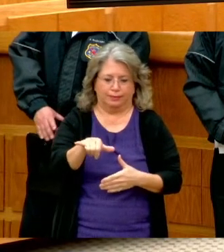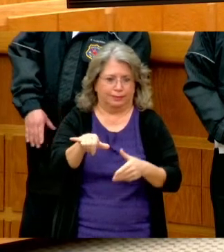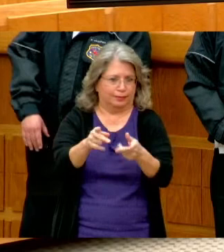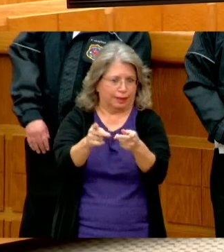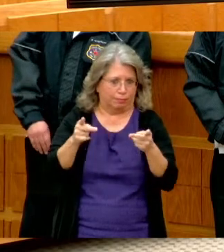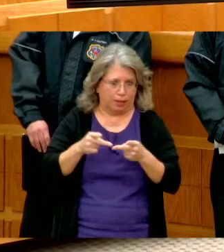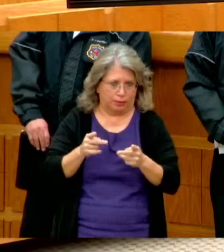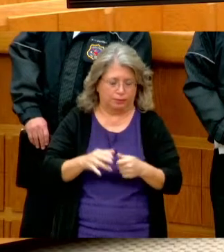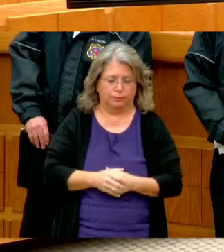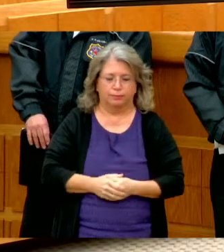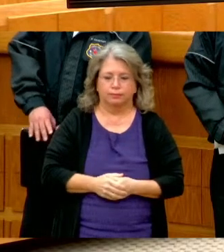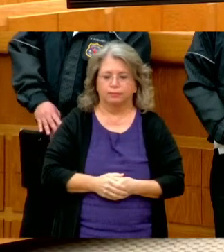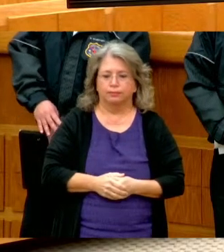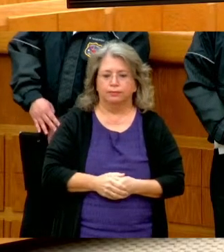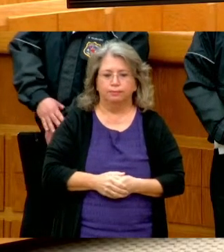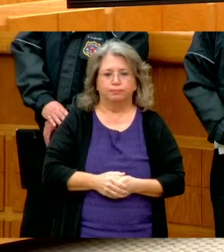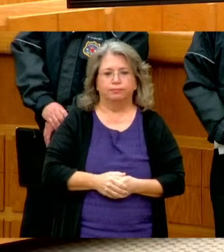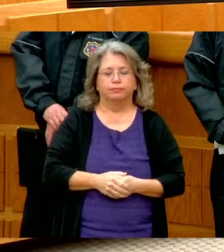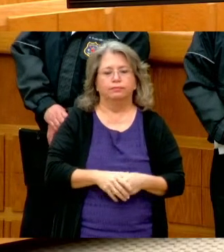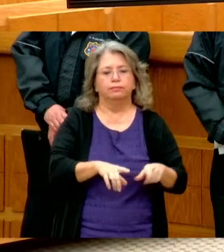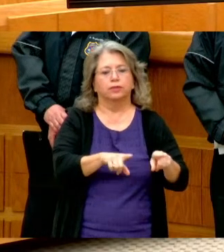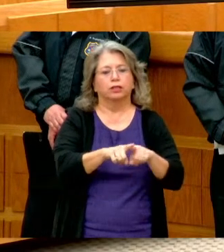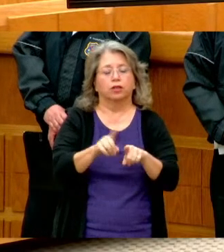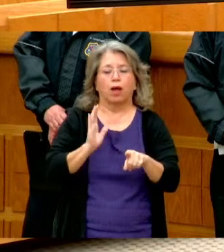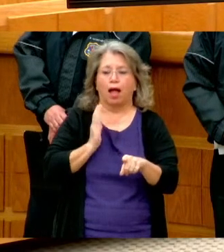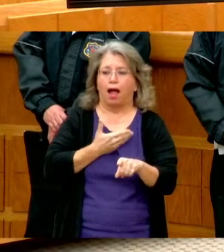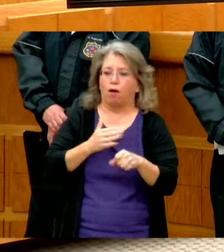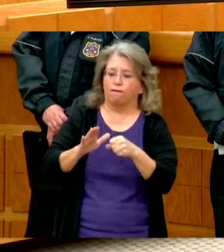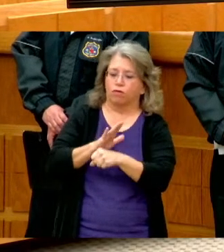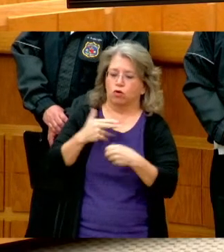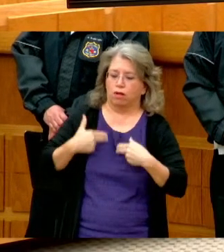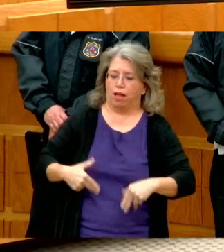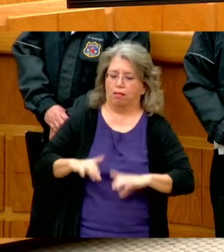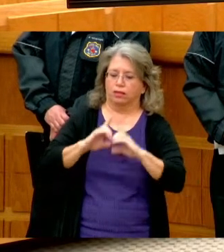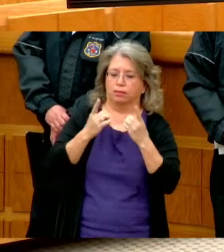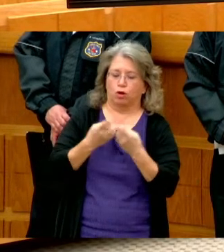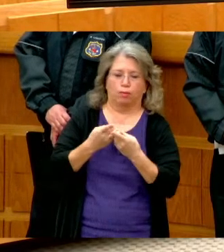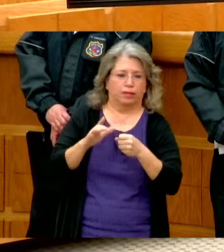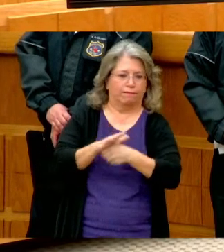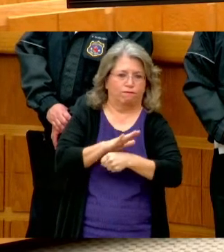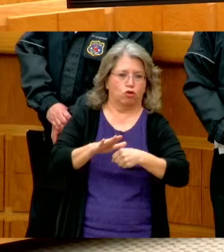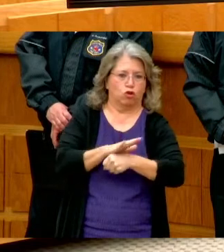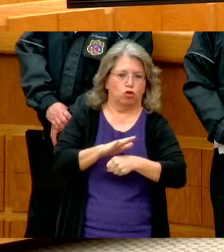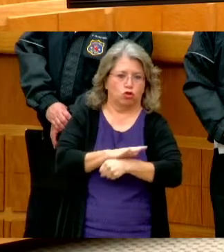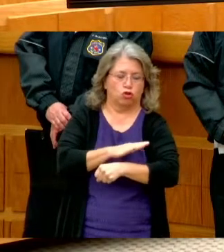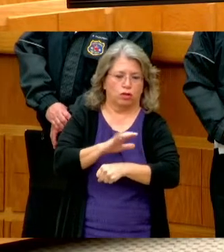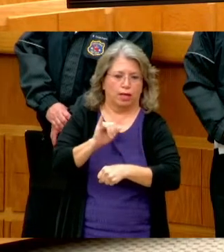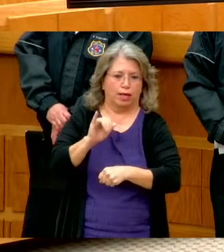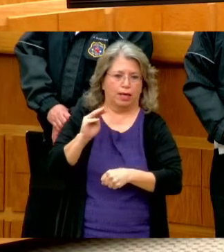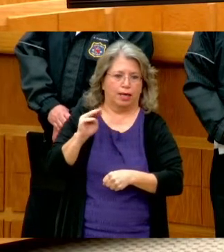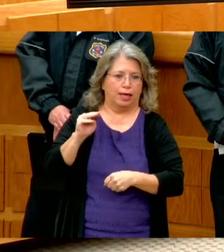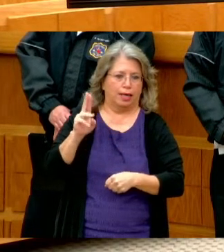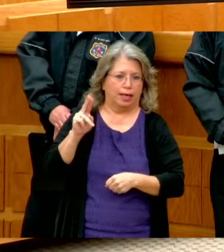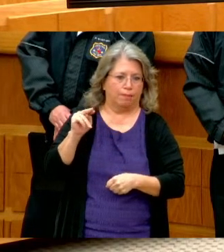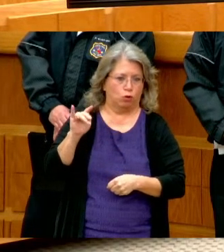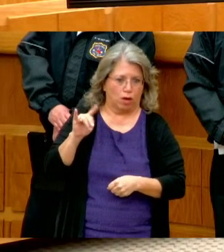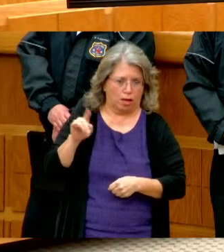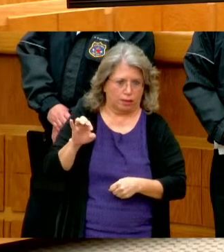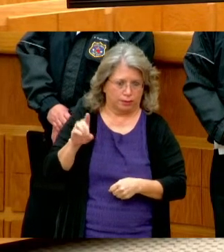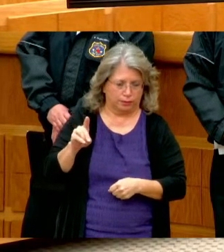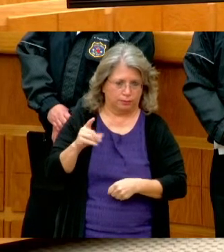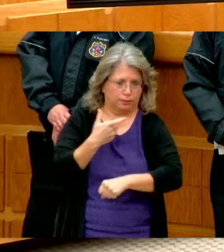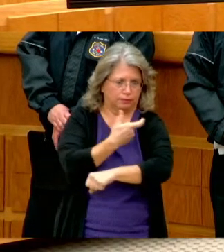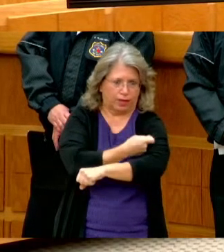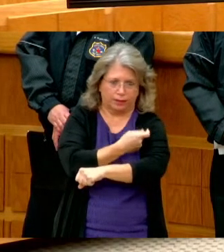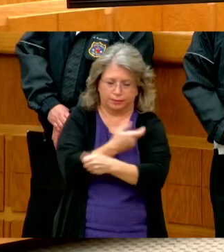also important. We have an immunized health department, thanks to Public Health Director. And these immunized health department employees